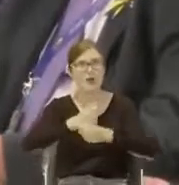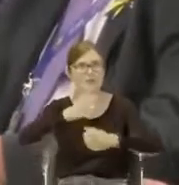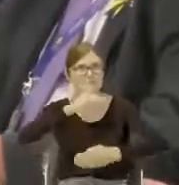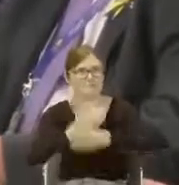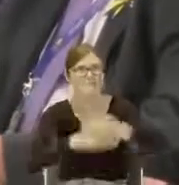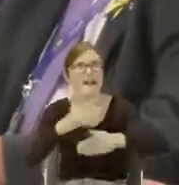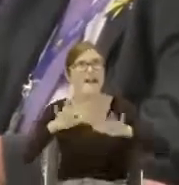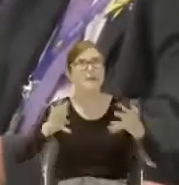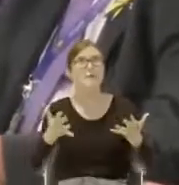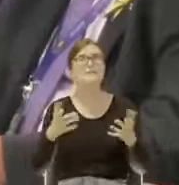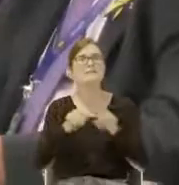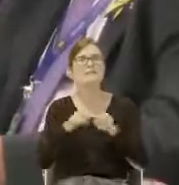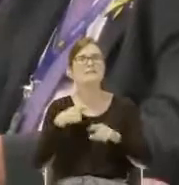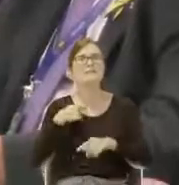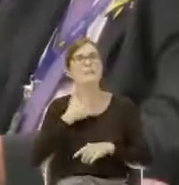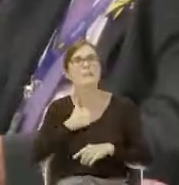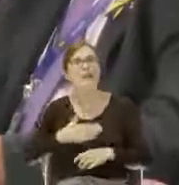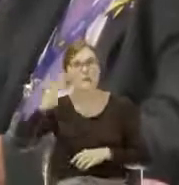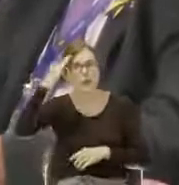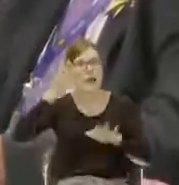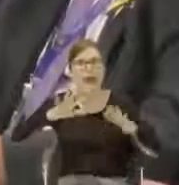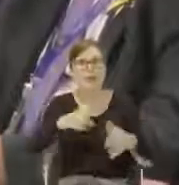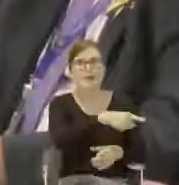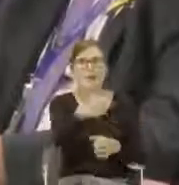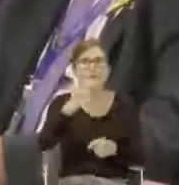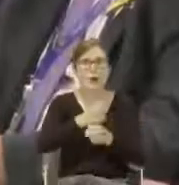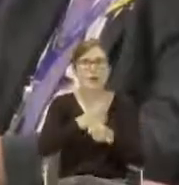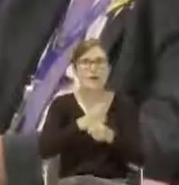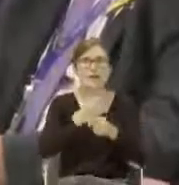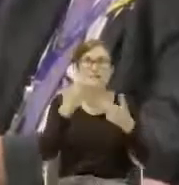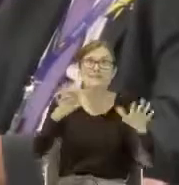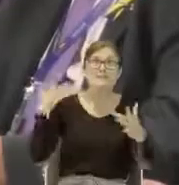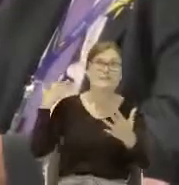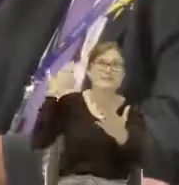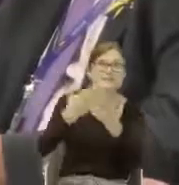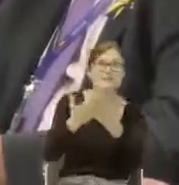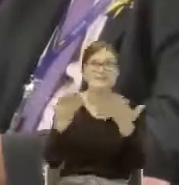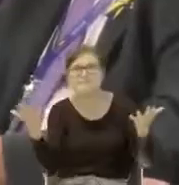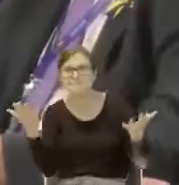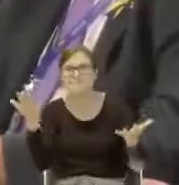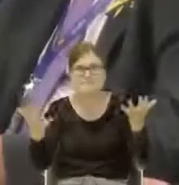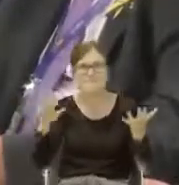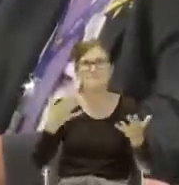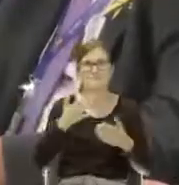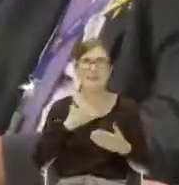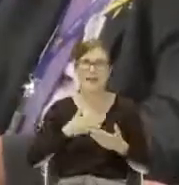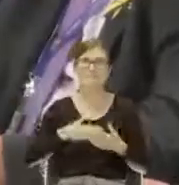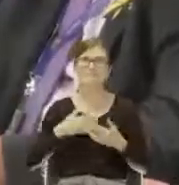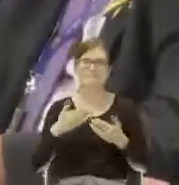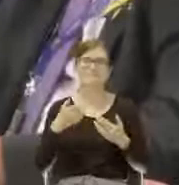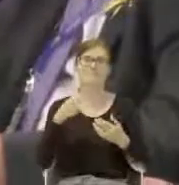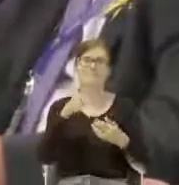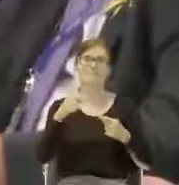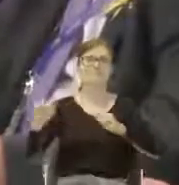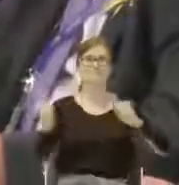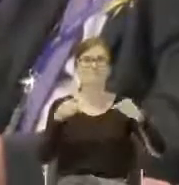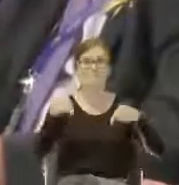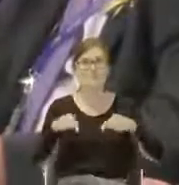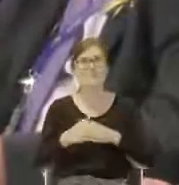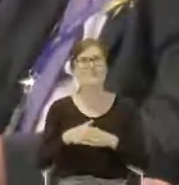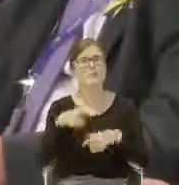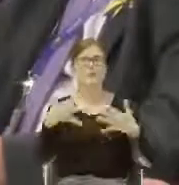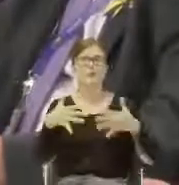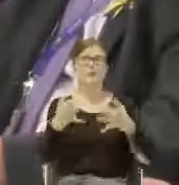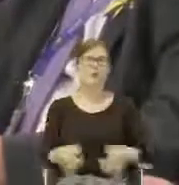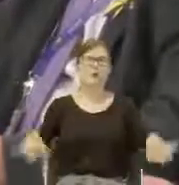remained robust and indeed critical at the moment in an increasingly complex global context. Since